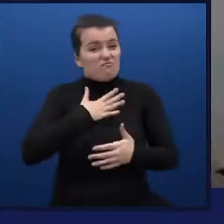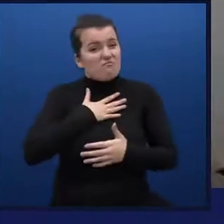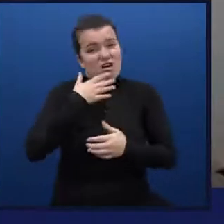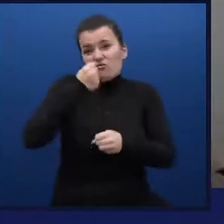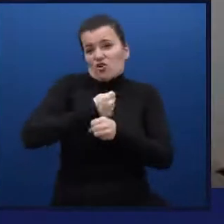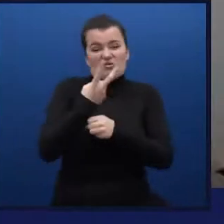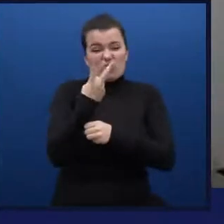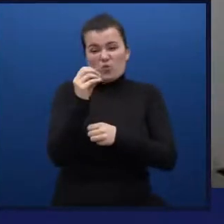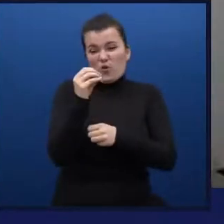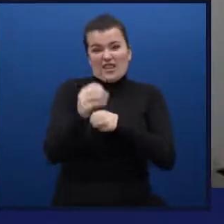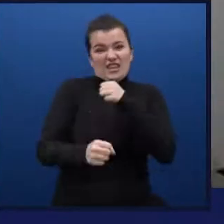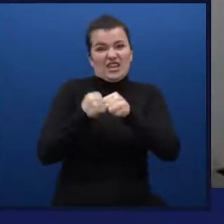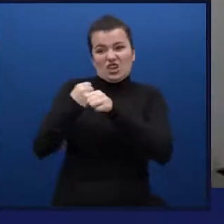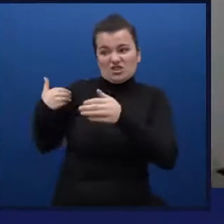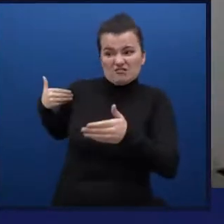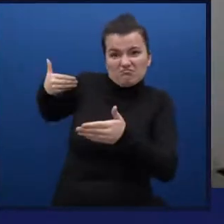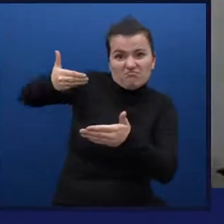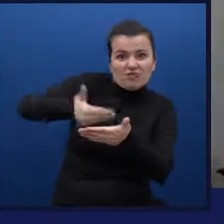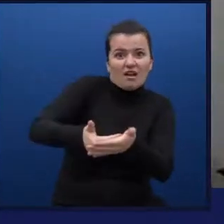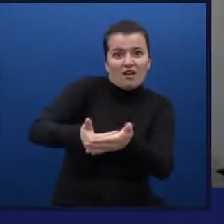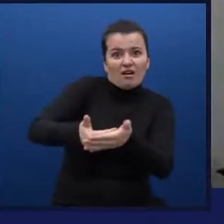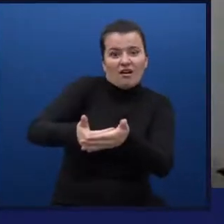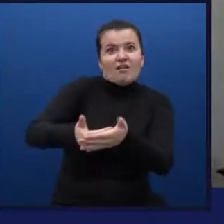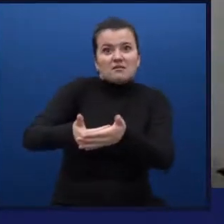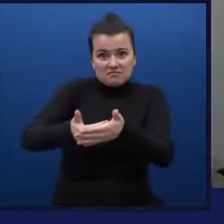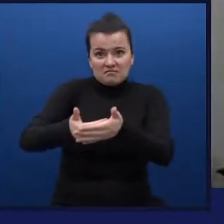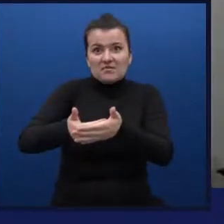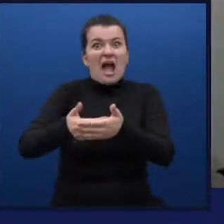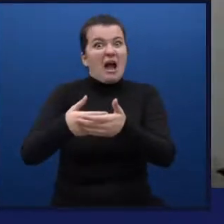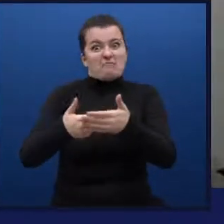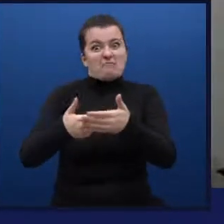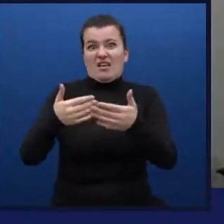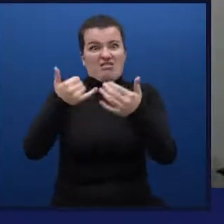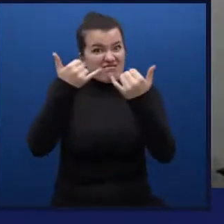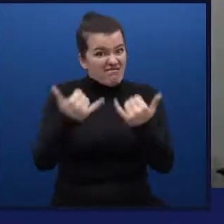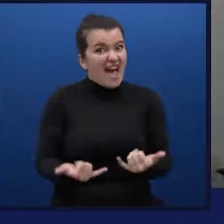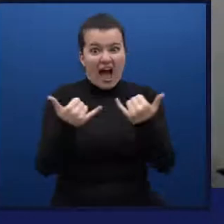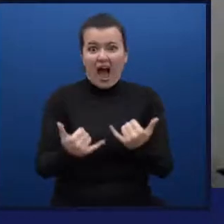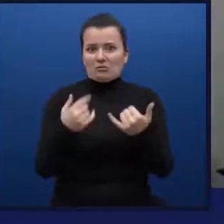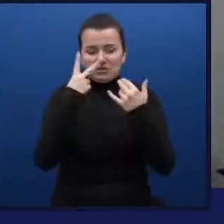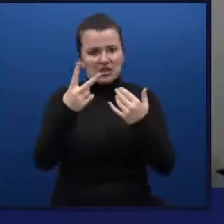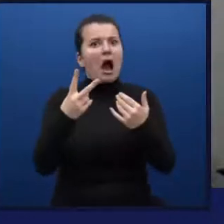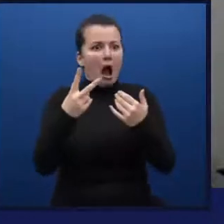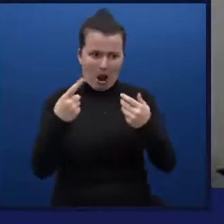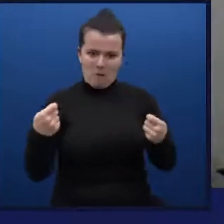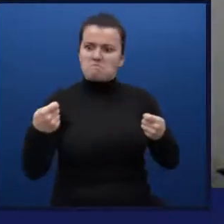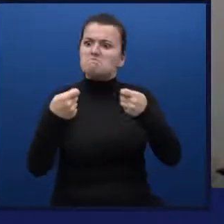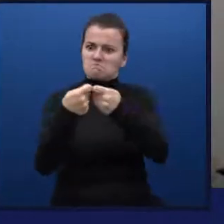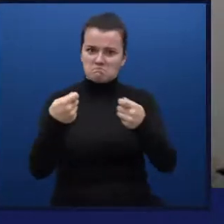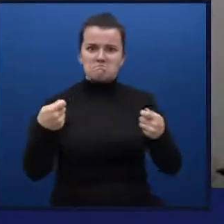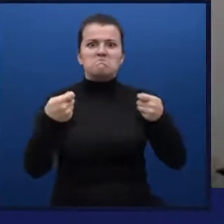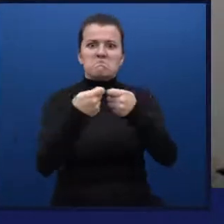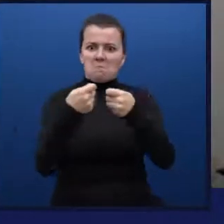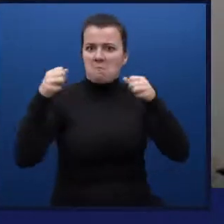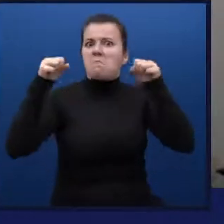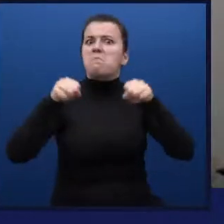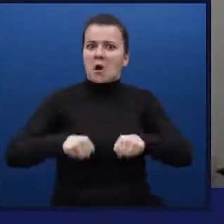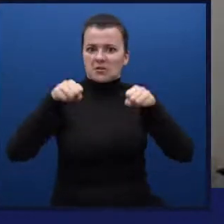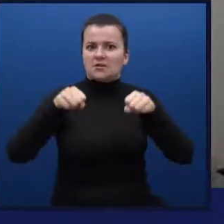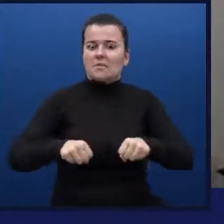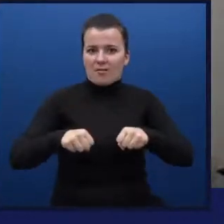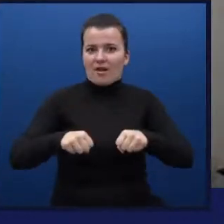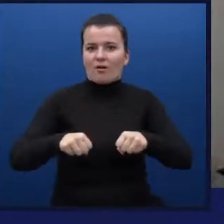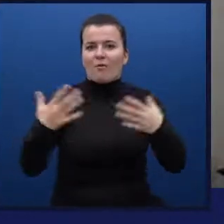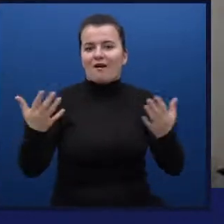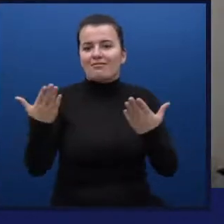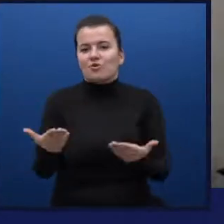20 years, I've never seen it be as possible and successful as I do today, now that we've got these kind of democratized models and